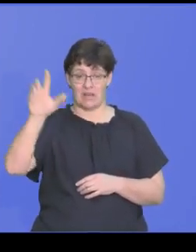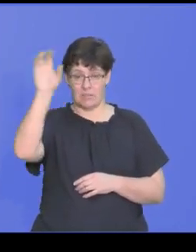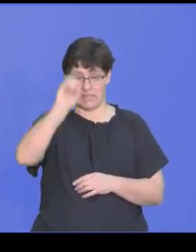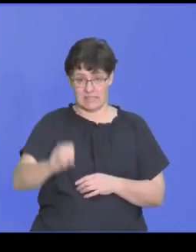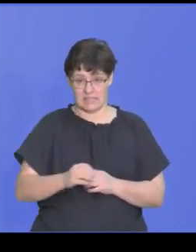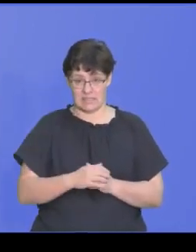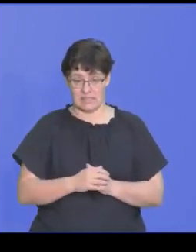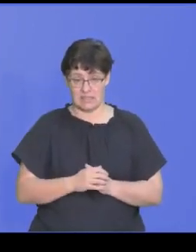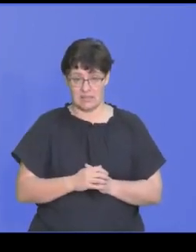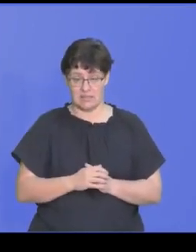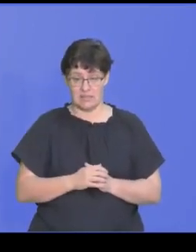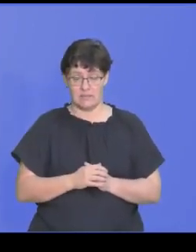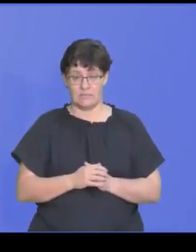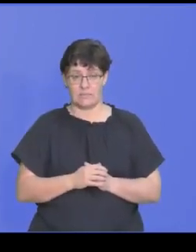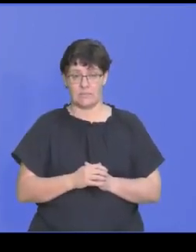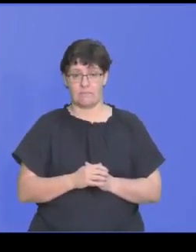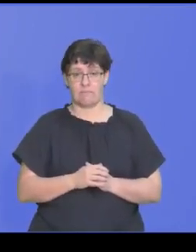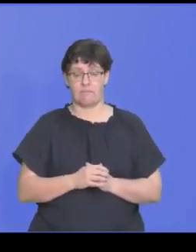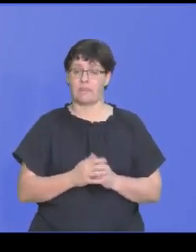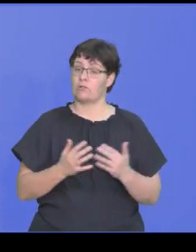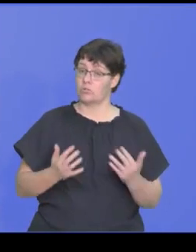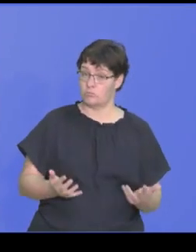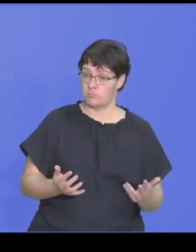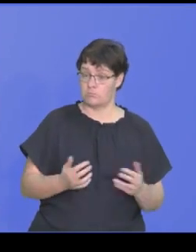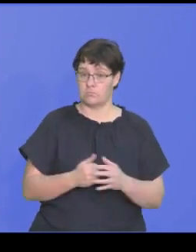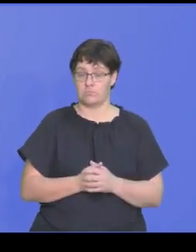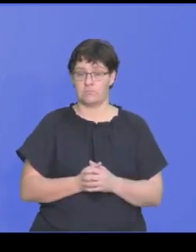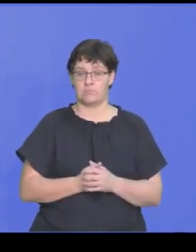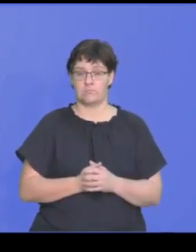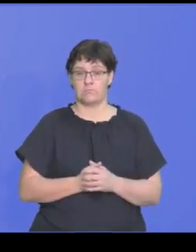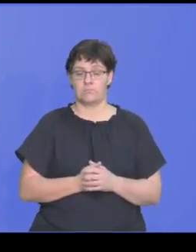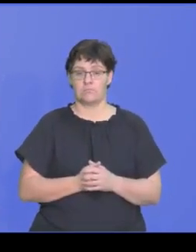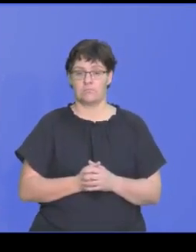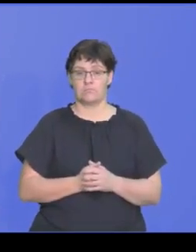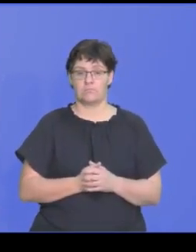Rand, sorry, 105.27%.